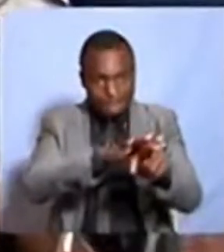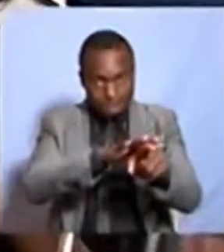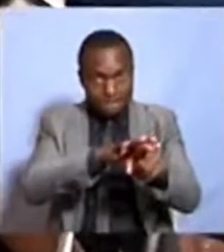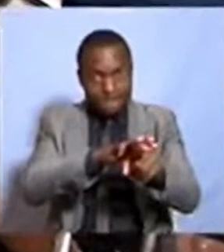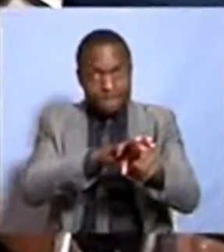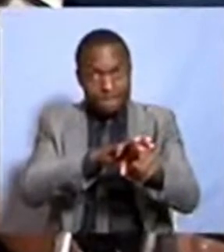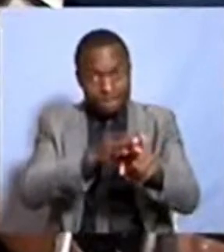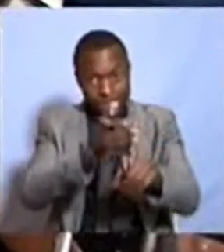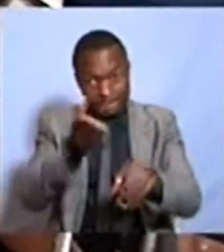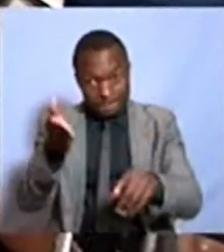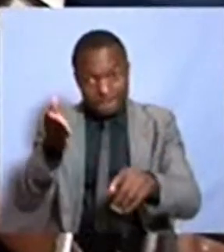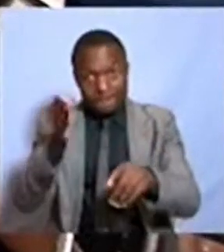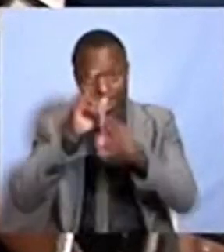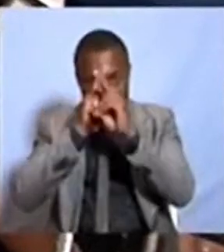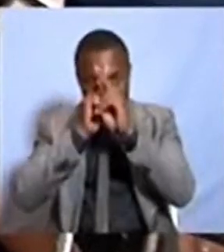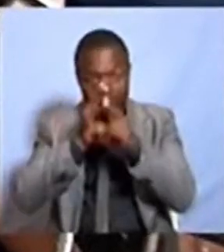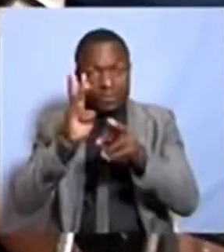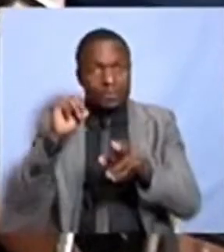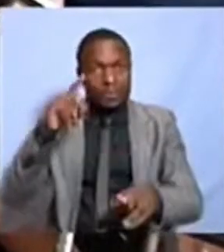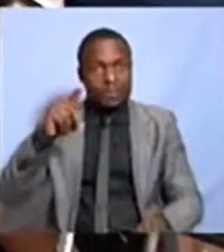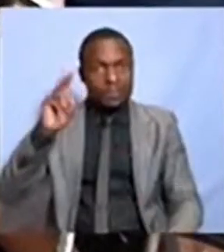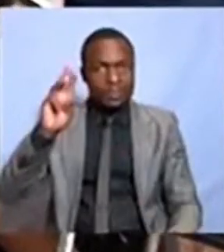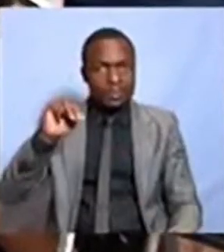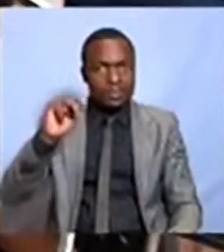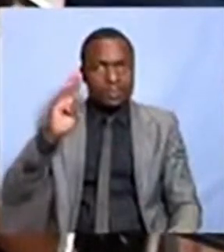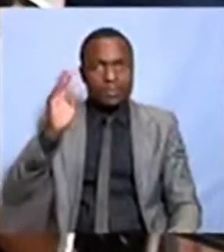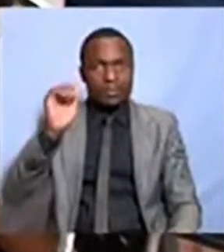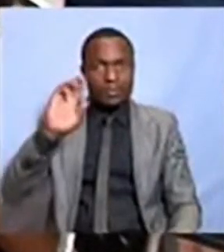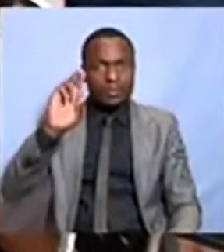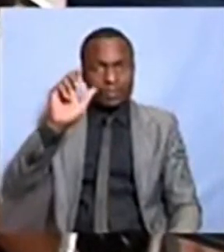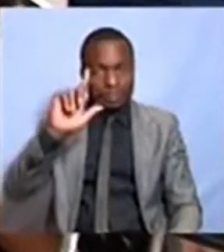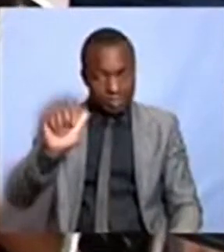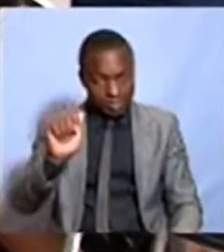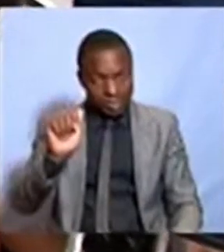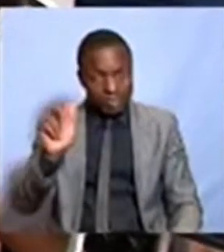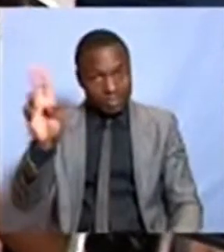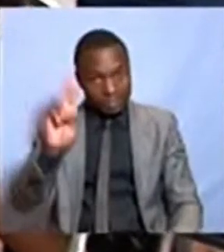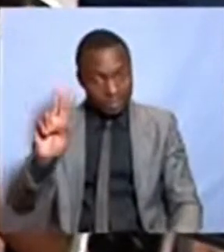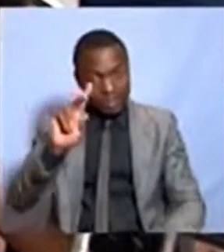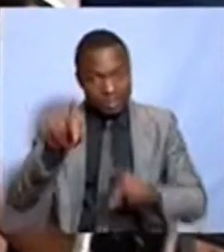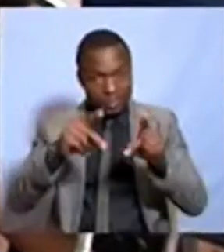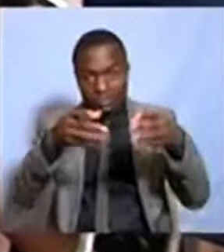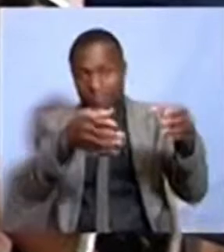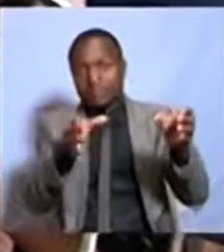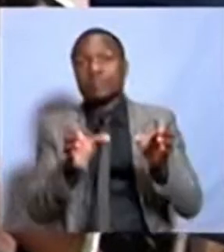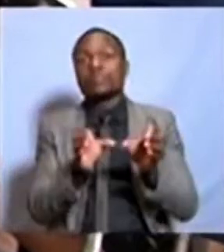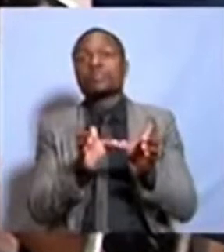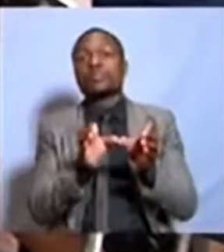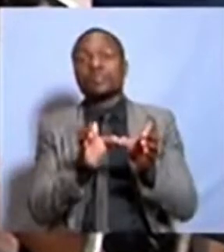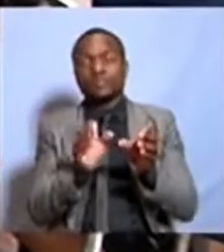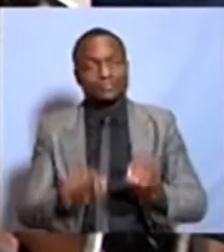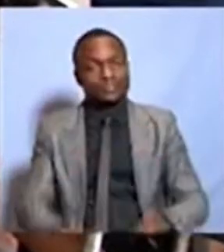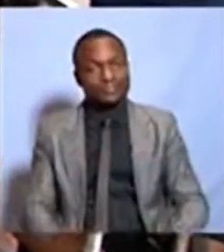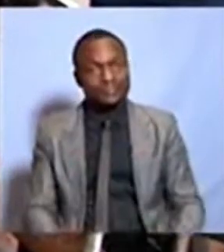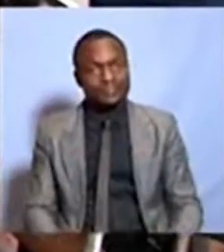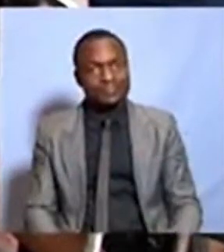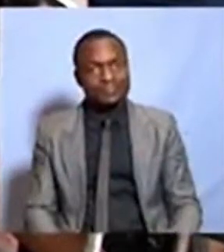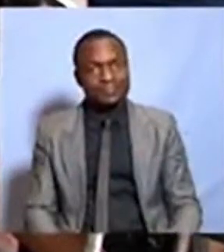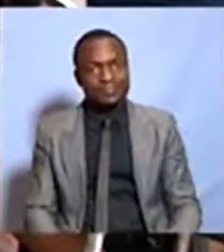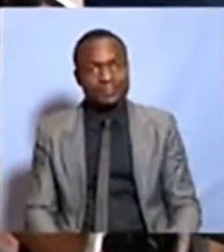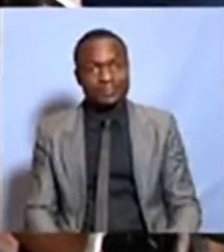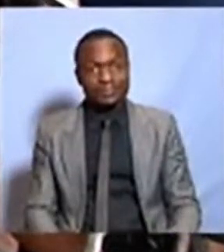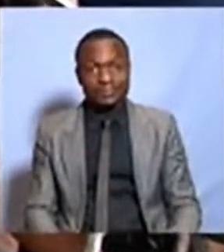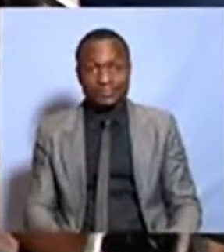tractor, which is busy now cultivating for the people in the constituents, mechanizing the production. So, as a